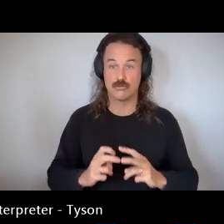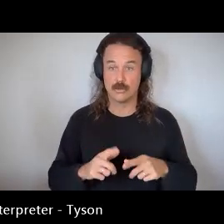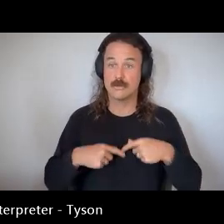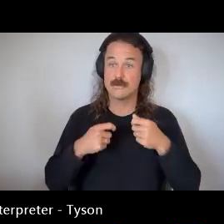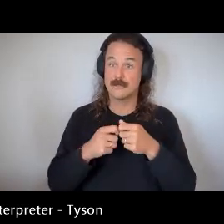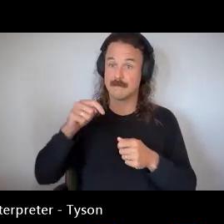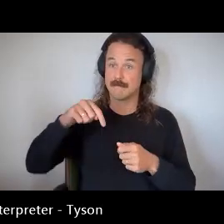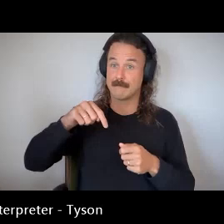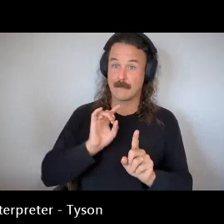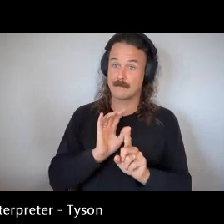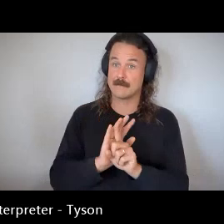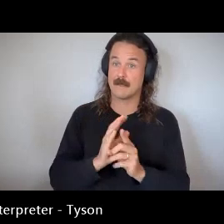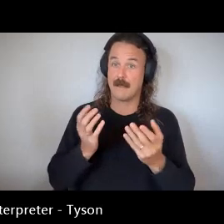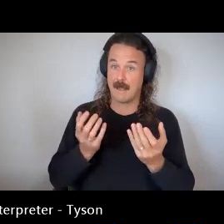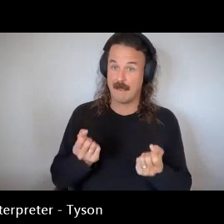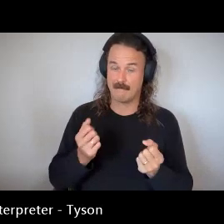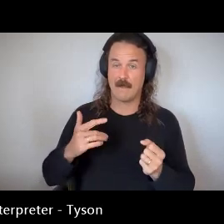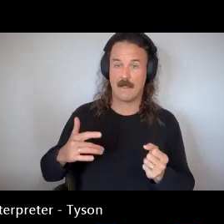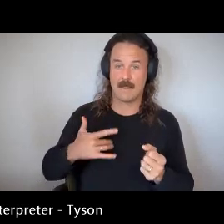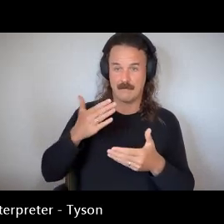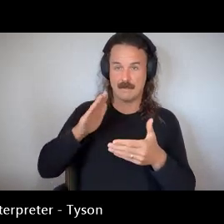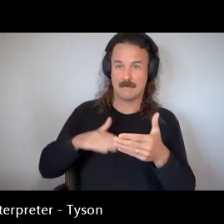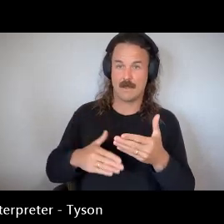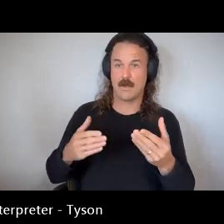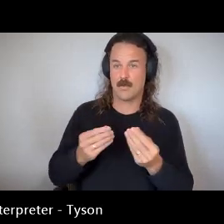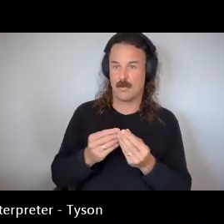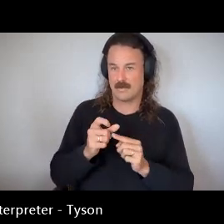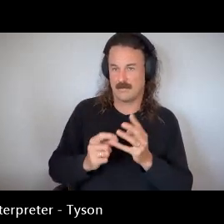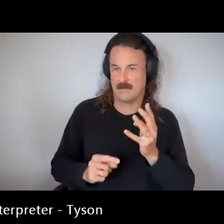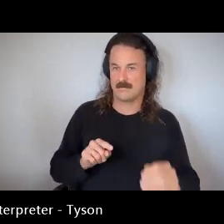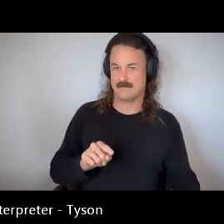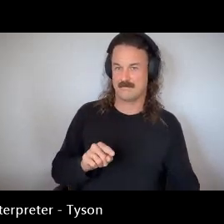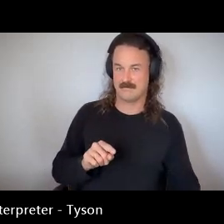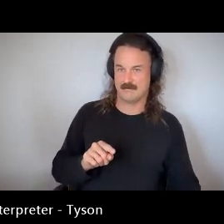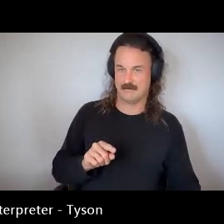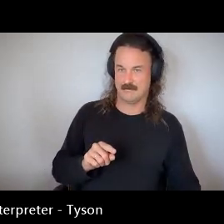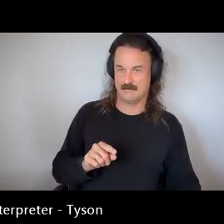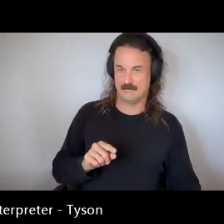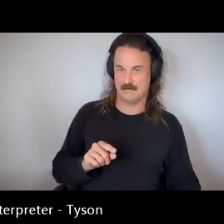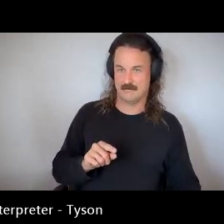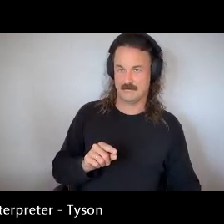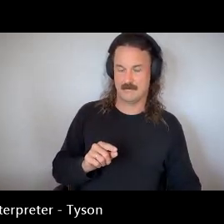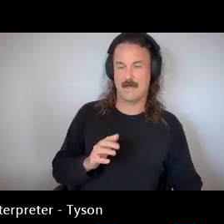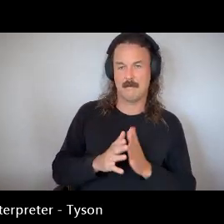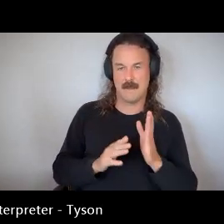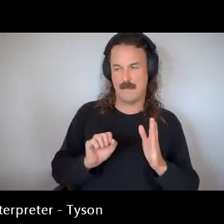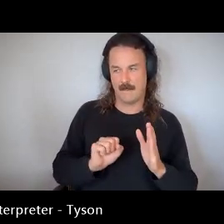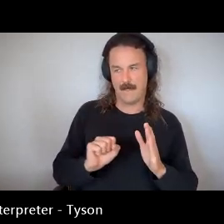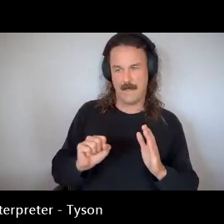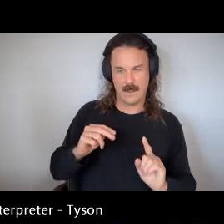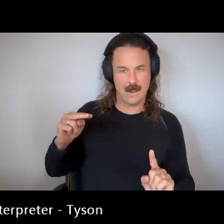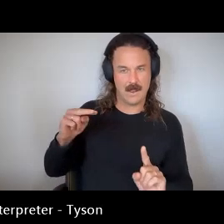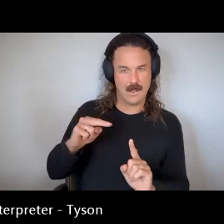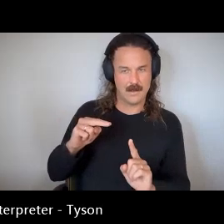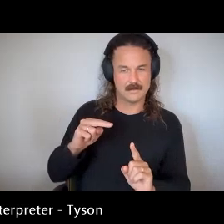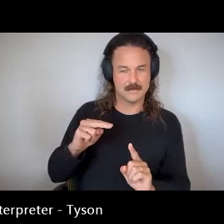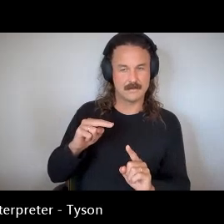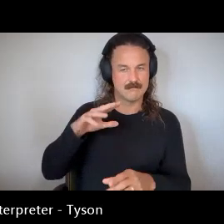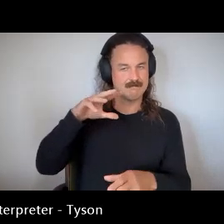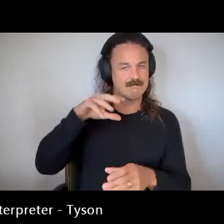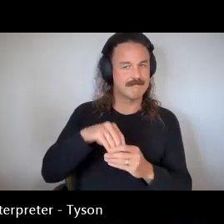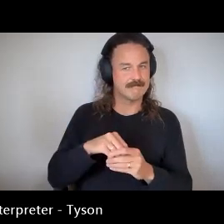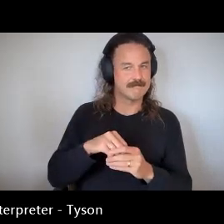lived experience of disability, so that we were really prioritising that lens and getting that perspective both from our research